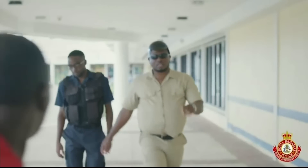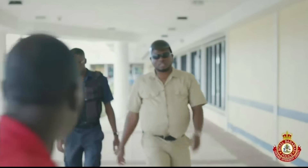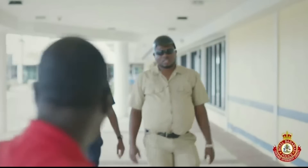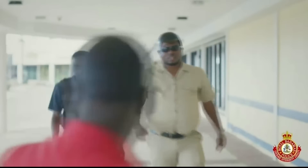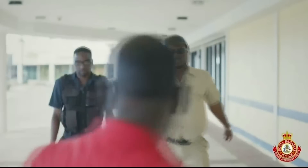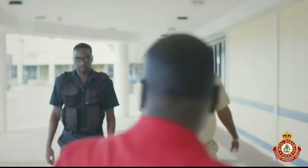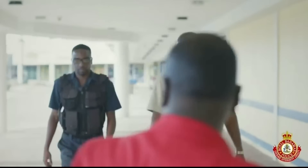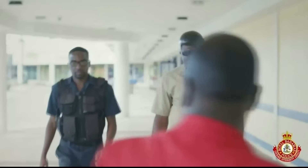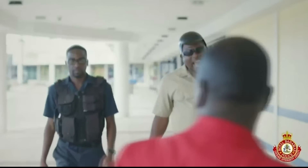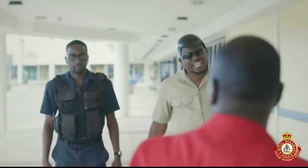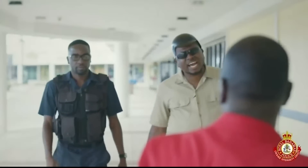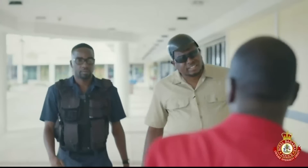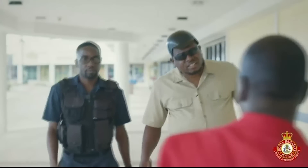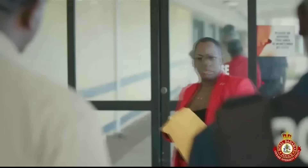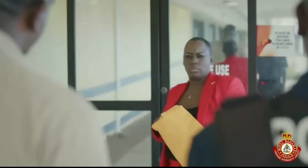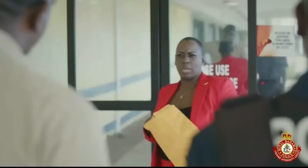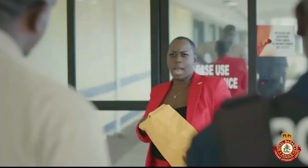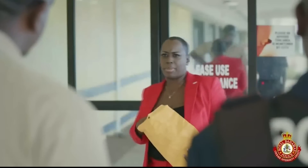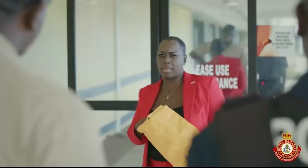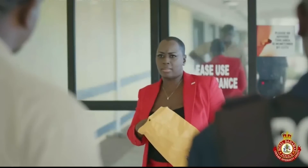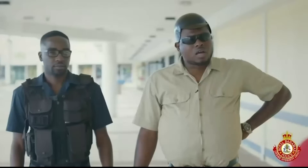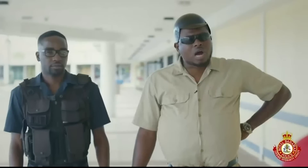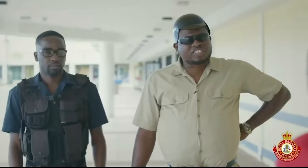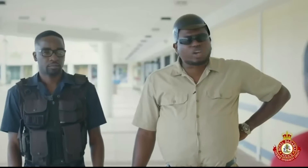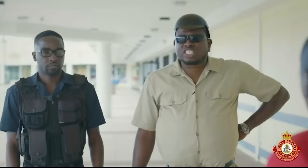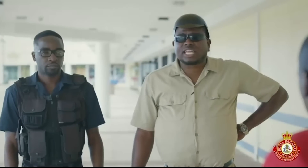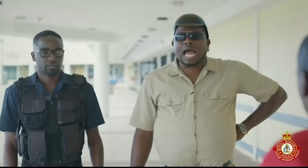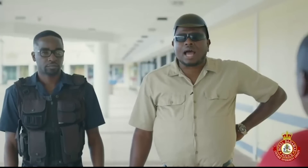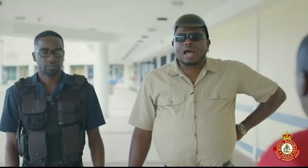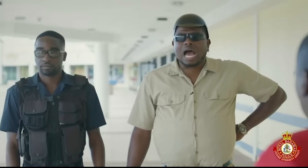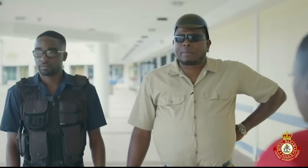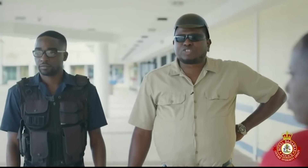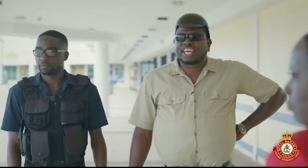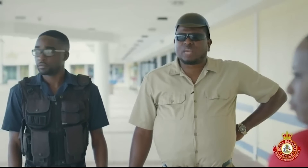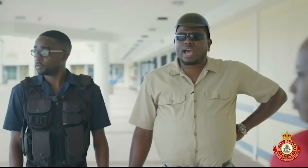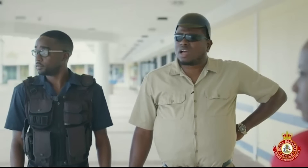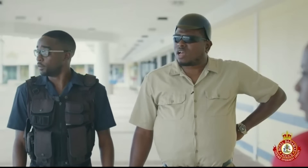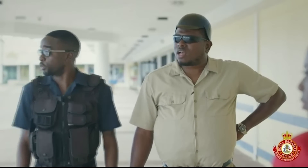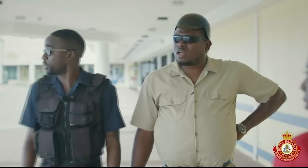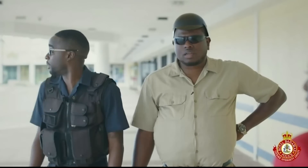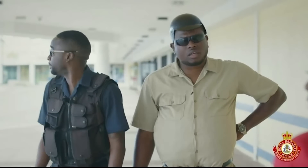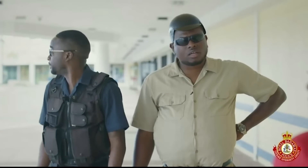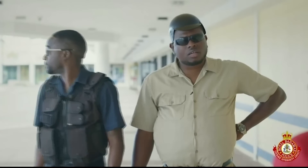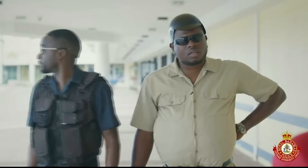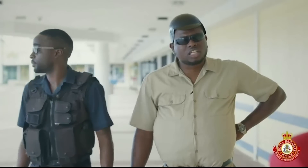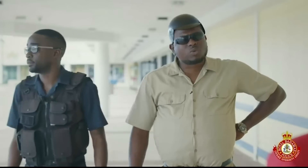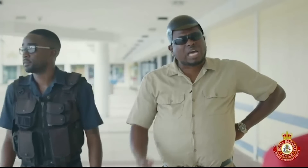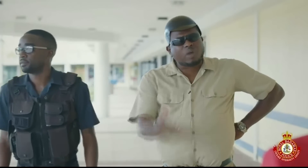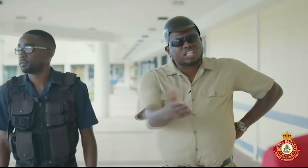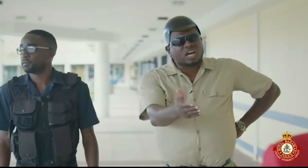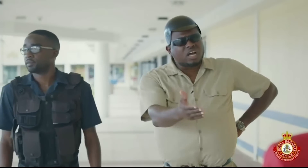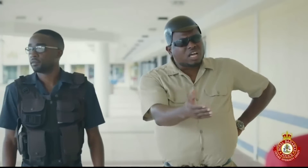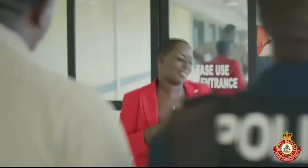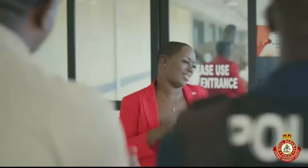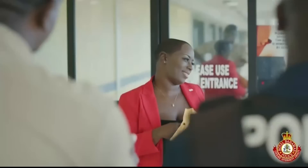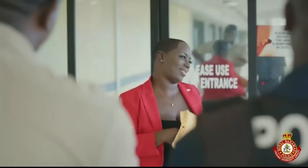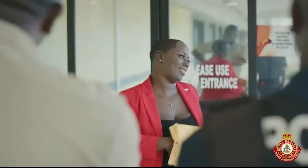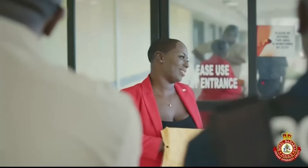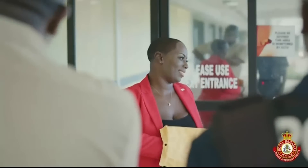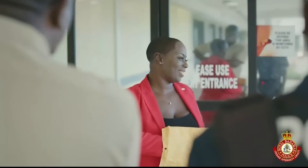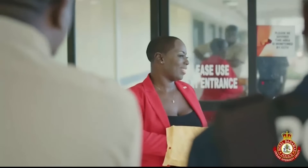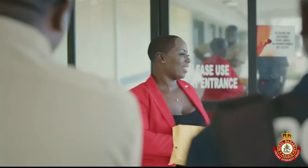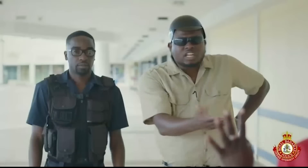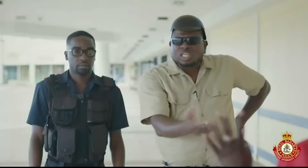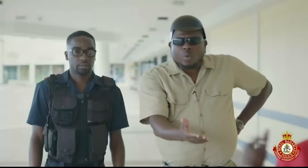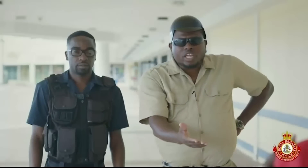Morning. Good morning. Your head good? What happened? Officer, you see any armor truck anywhere? No, sir. So why you weren't you depositing